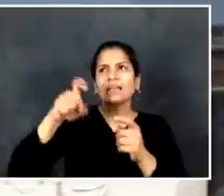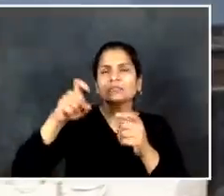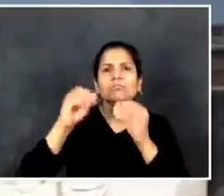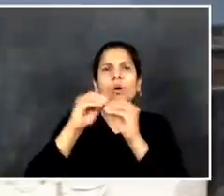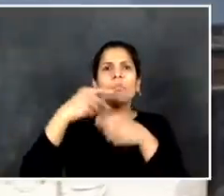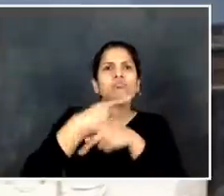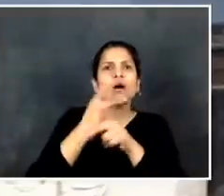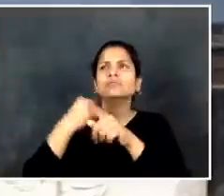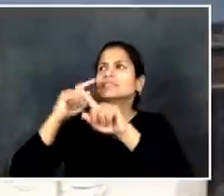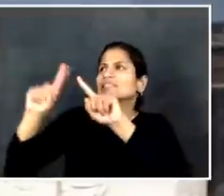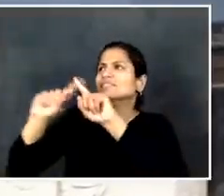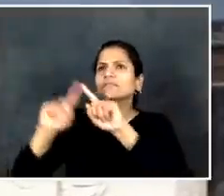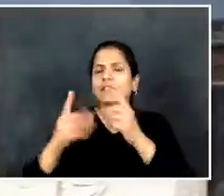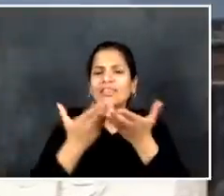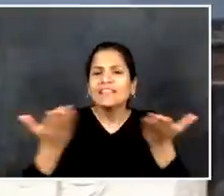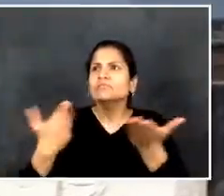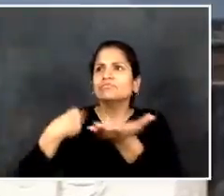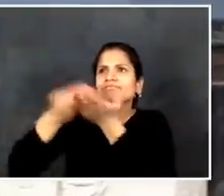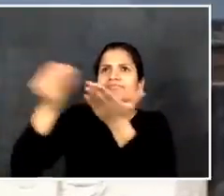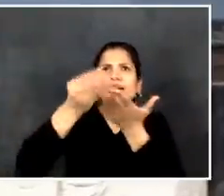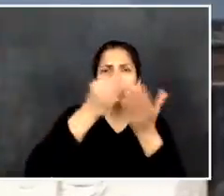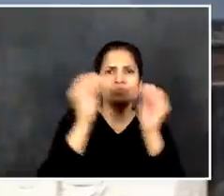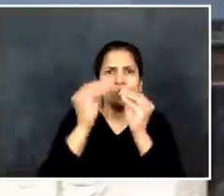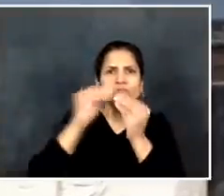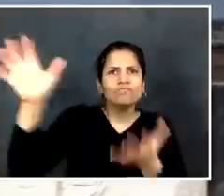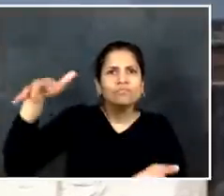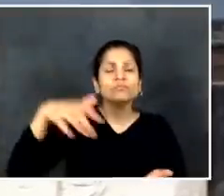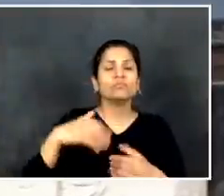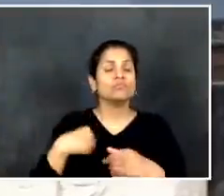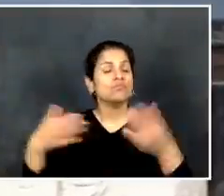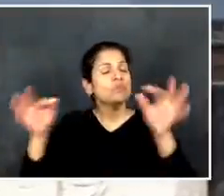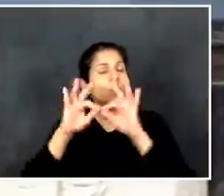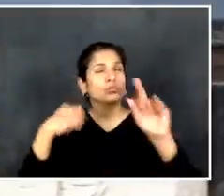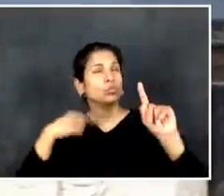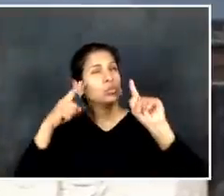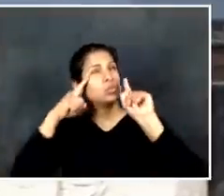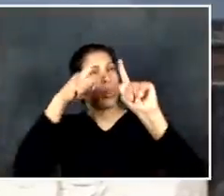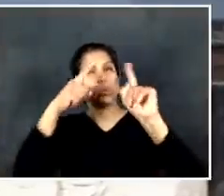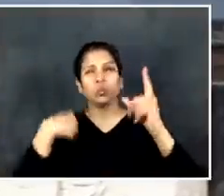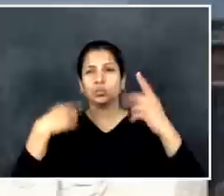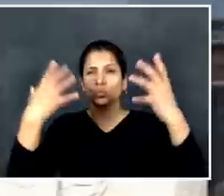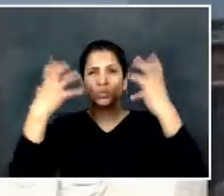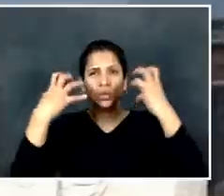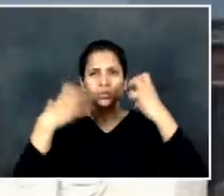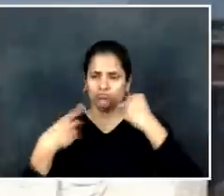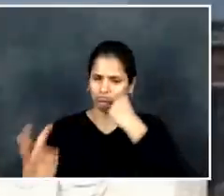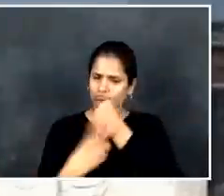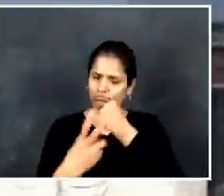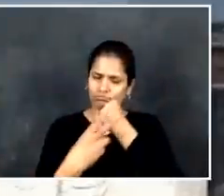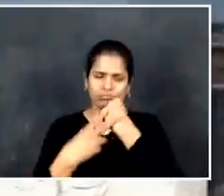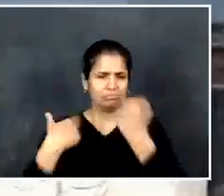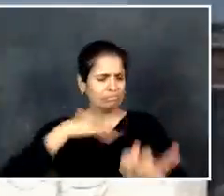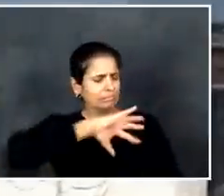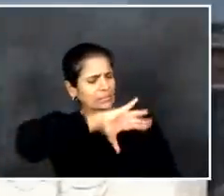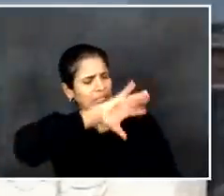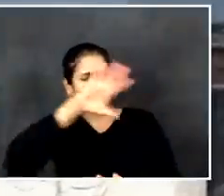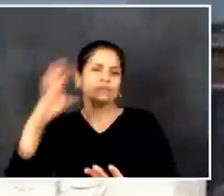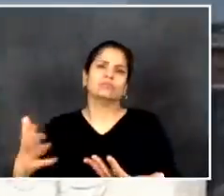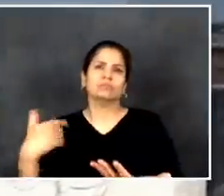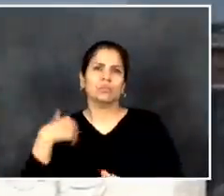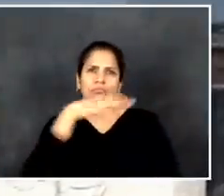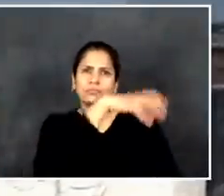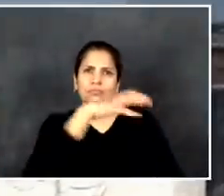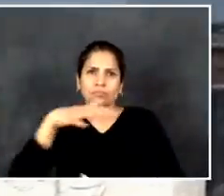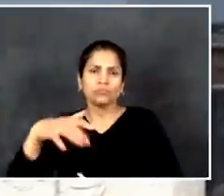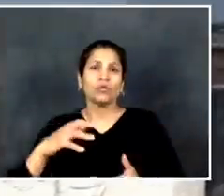reserve of equipment and supplies, and even more so the ability to produce here at a large level. Okay. And then my